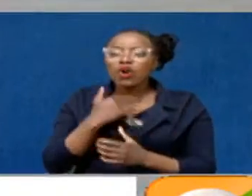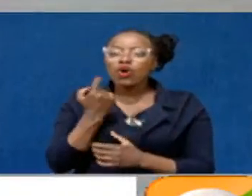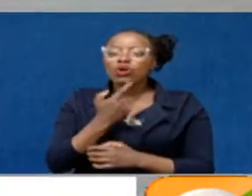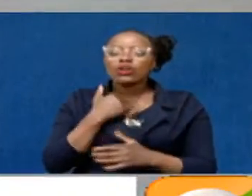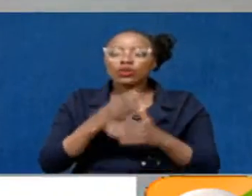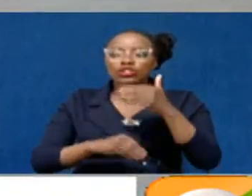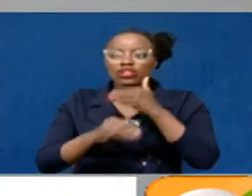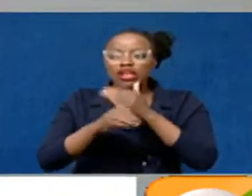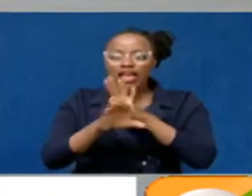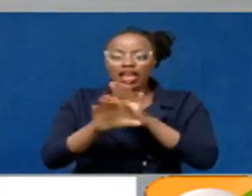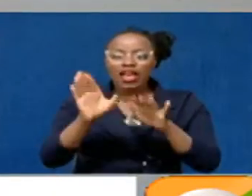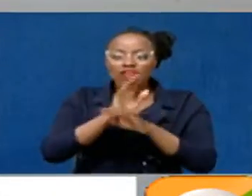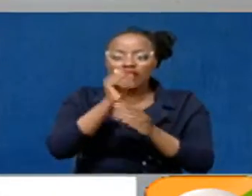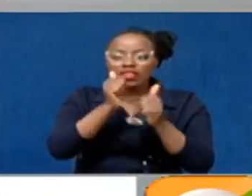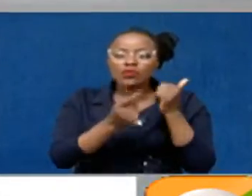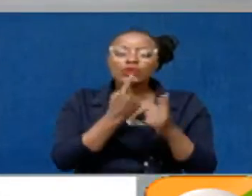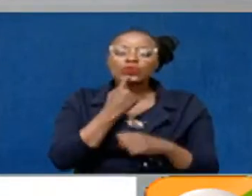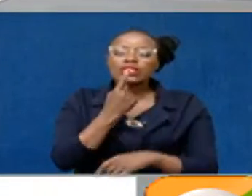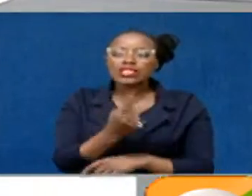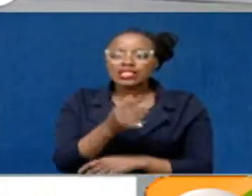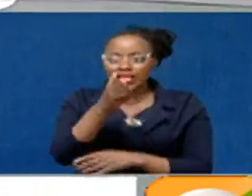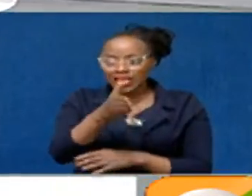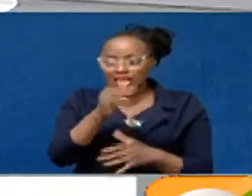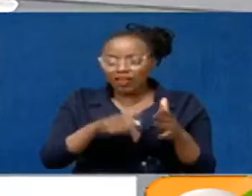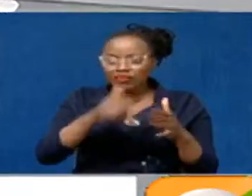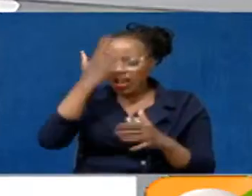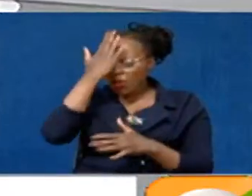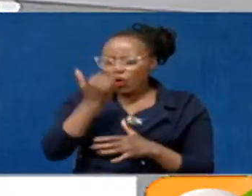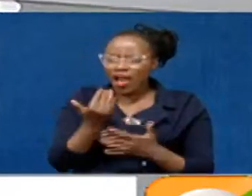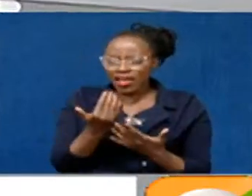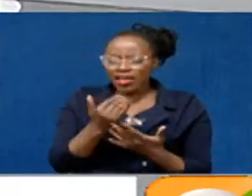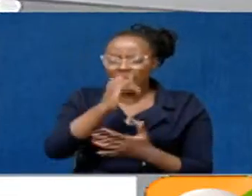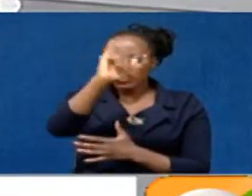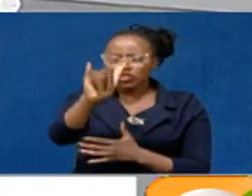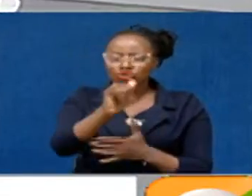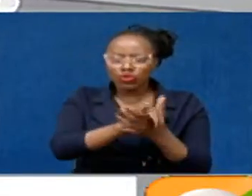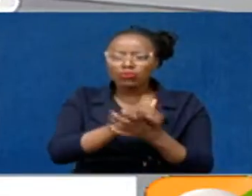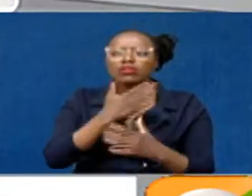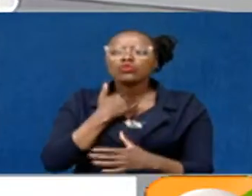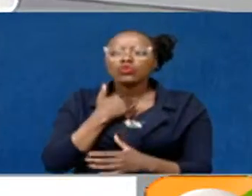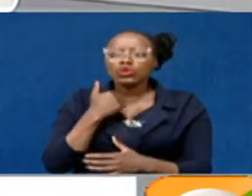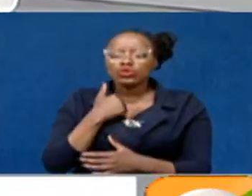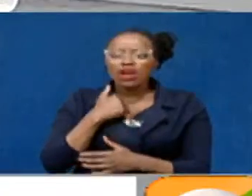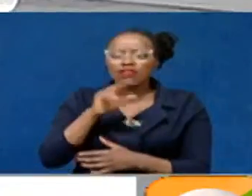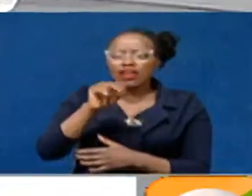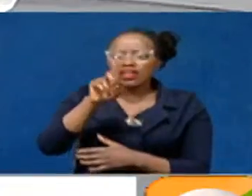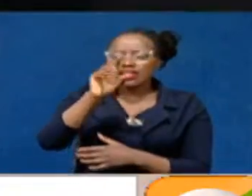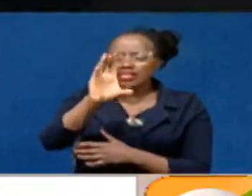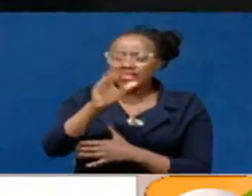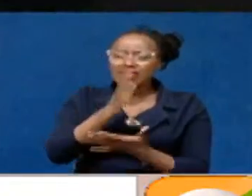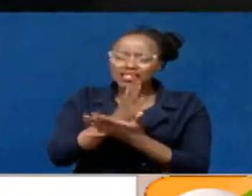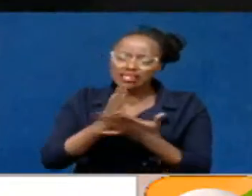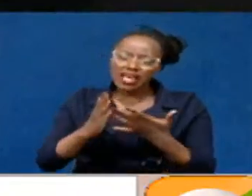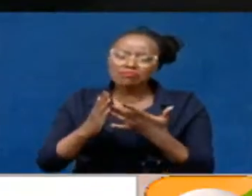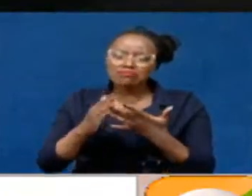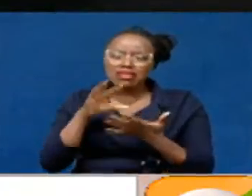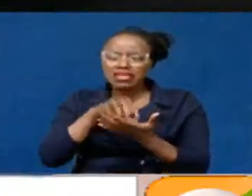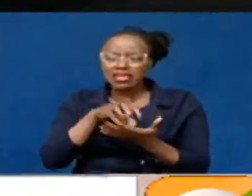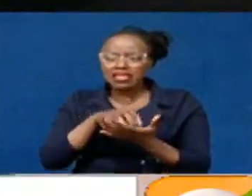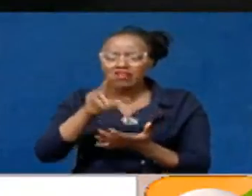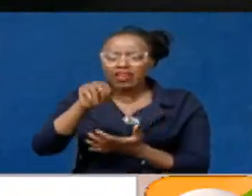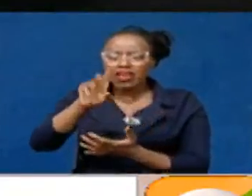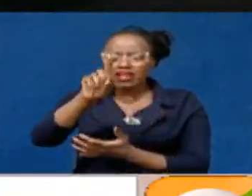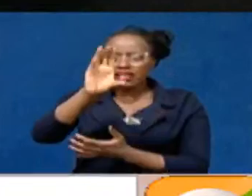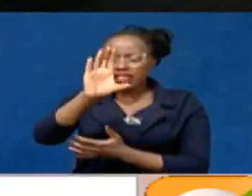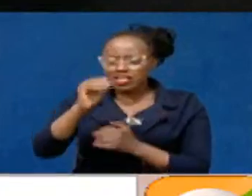add, you know, everything that we're saying here is, why would Jubilee want to have an NDC? In some cases, you know, an